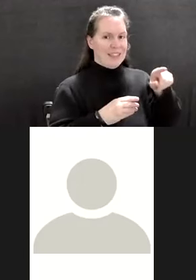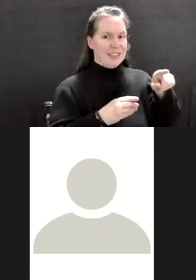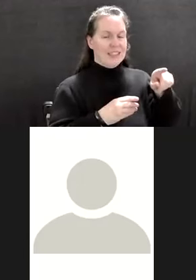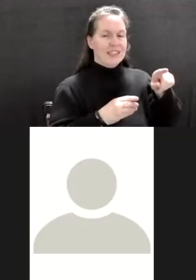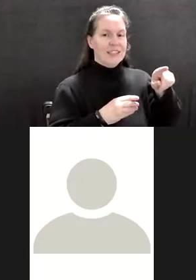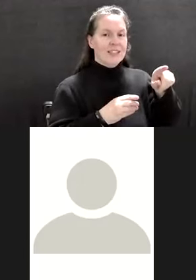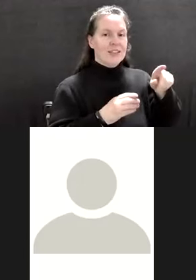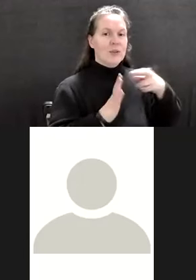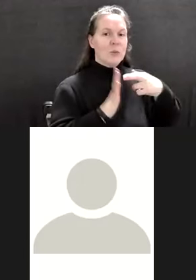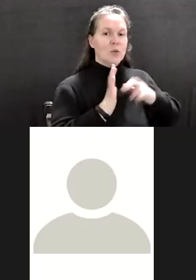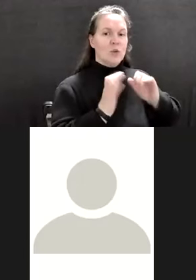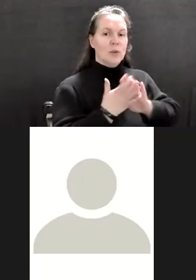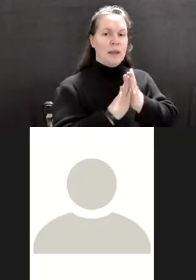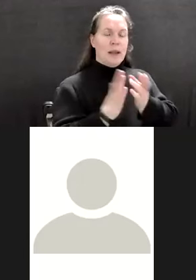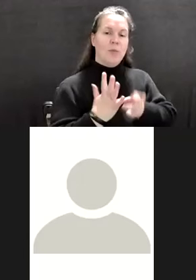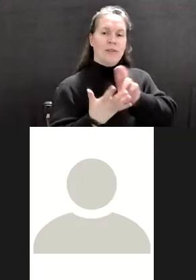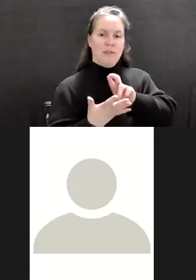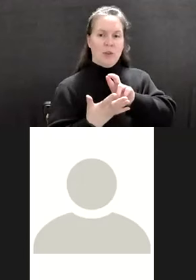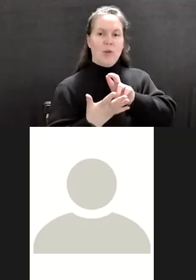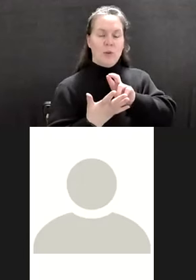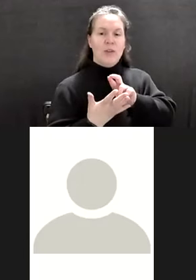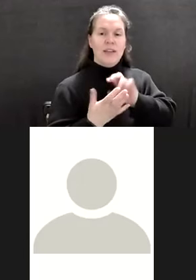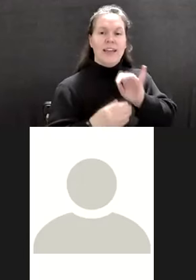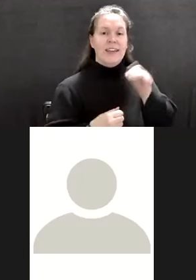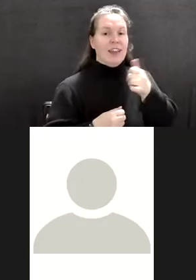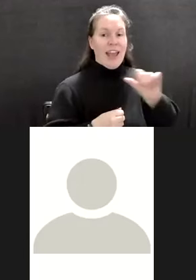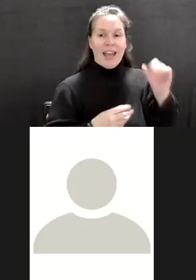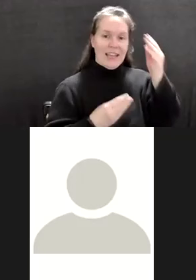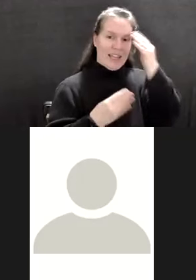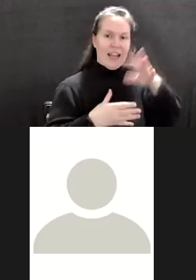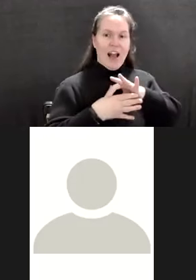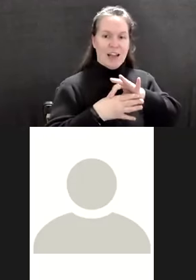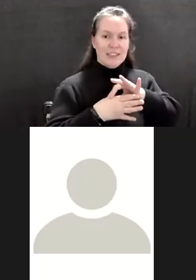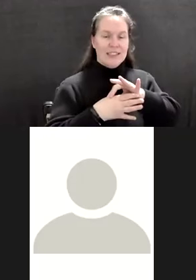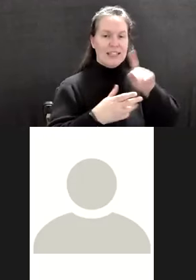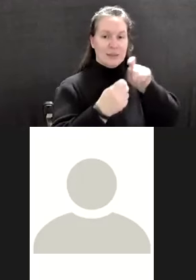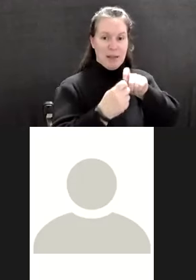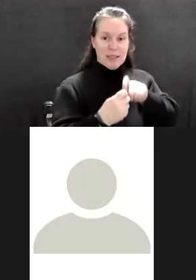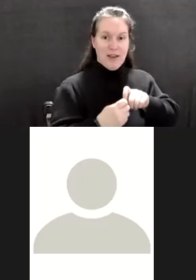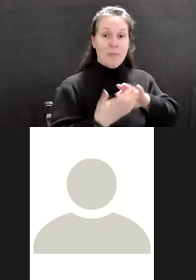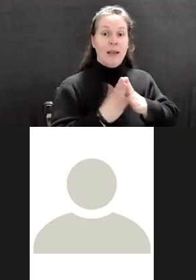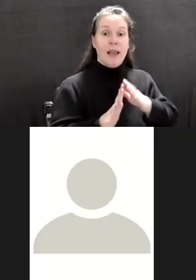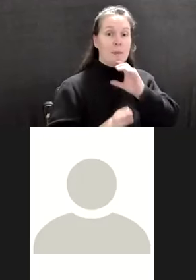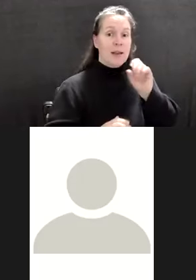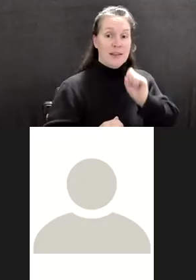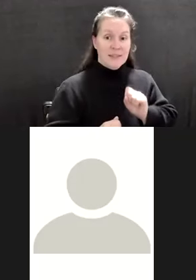see, for example, if any of the content that's specified has become outdated, or